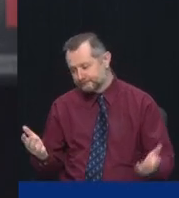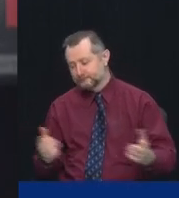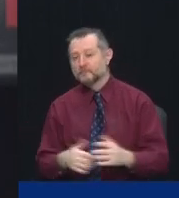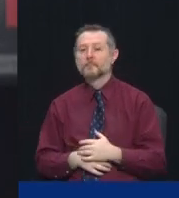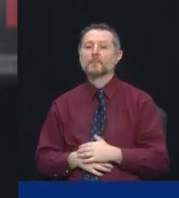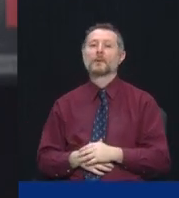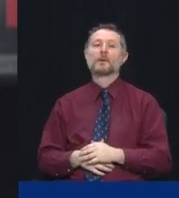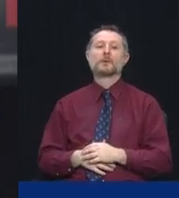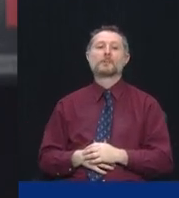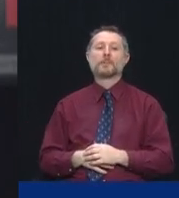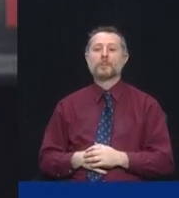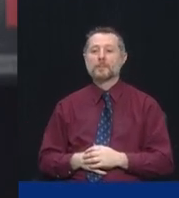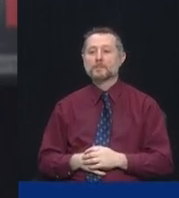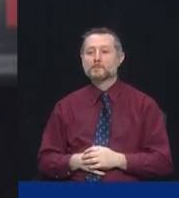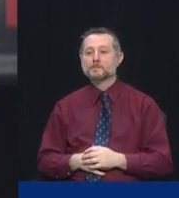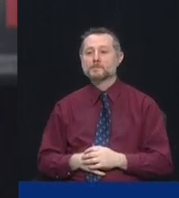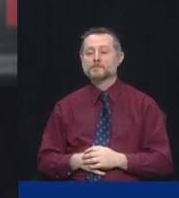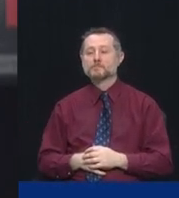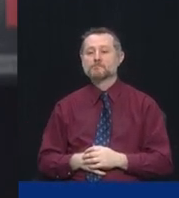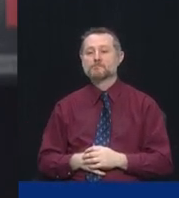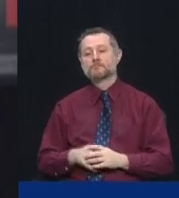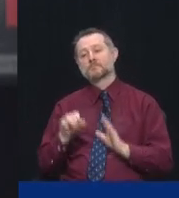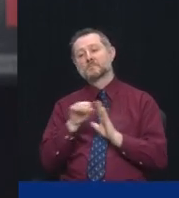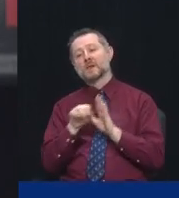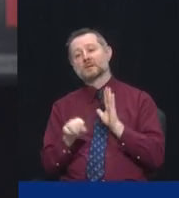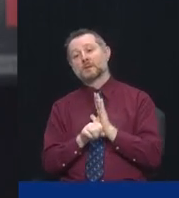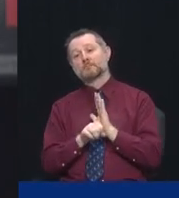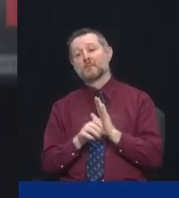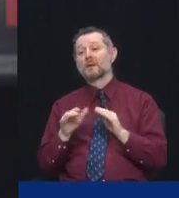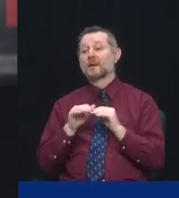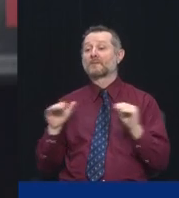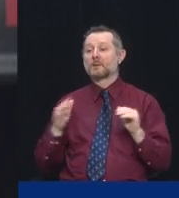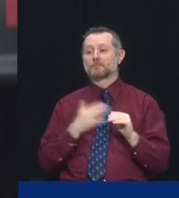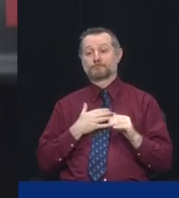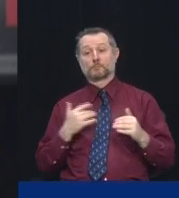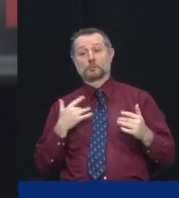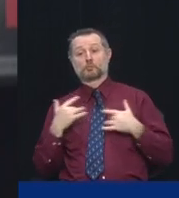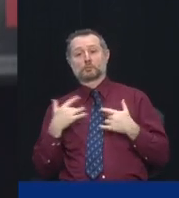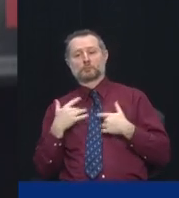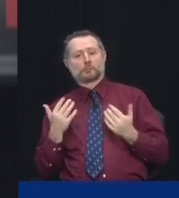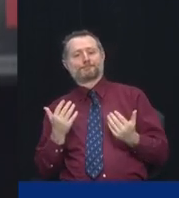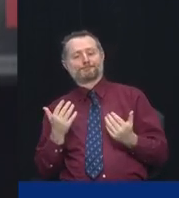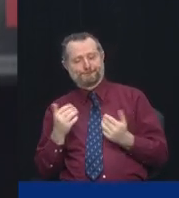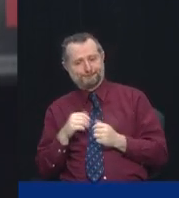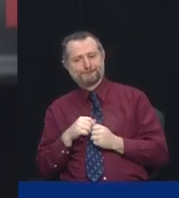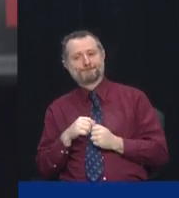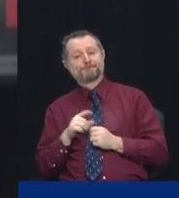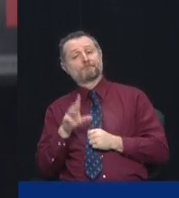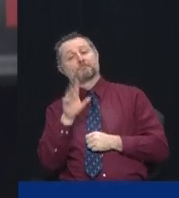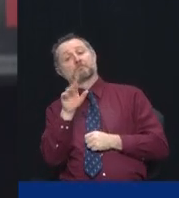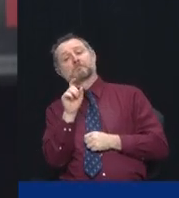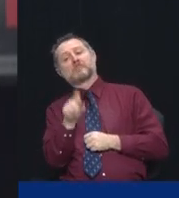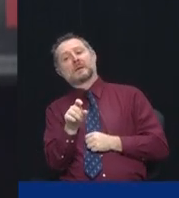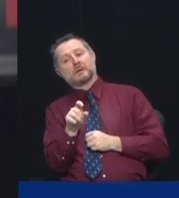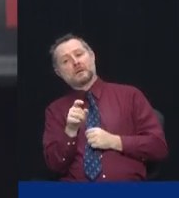The concern from the state was that we provide accurate